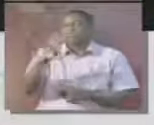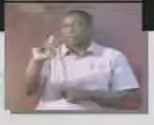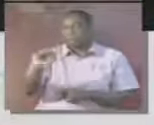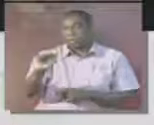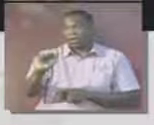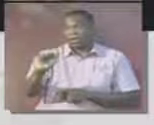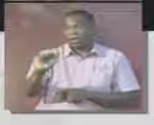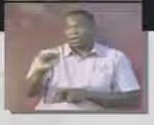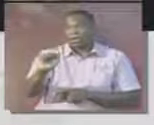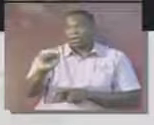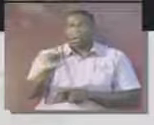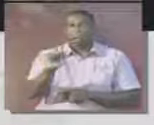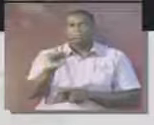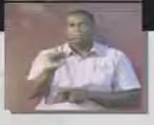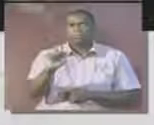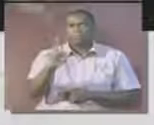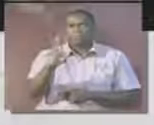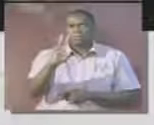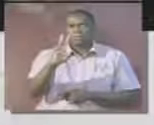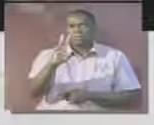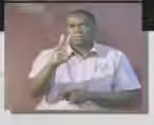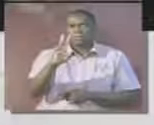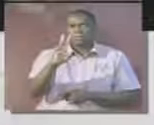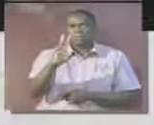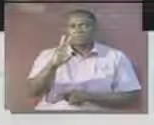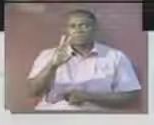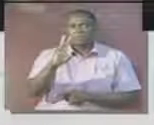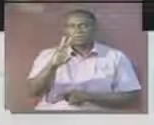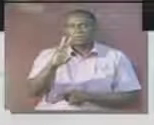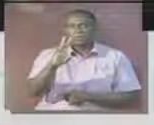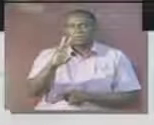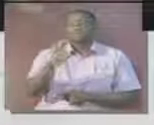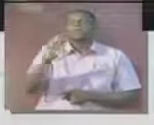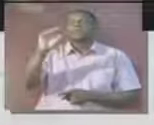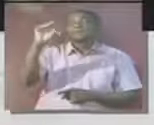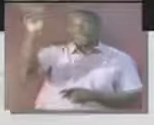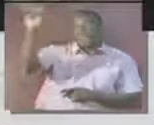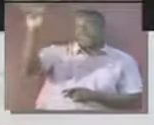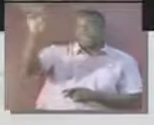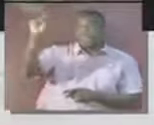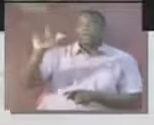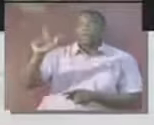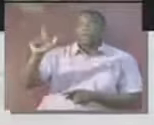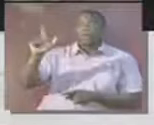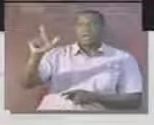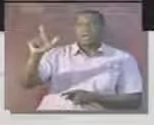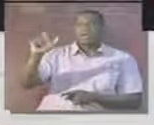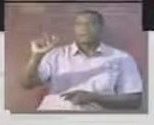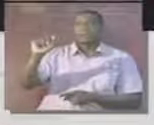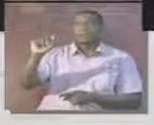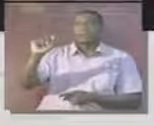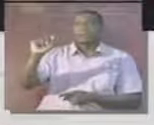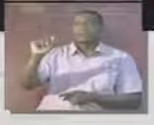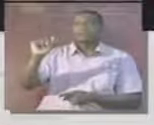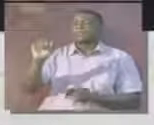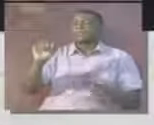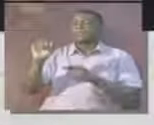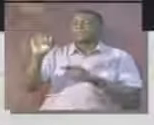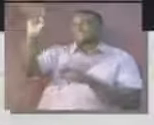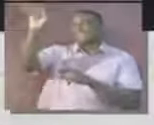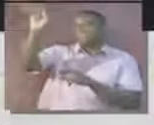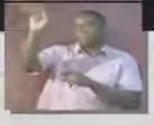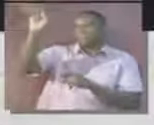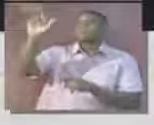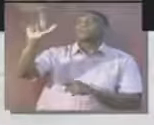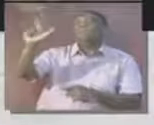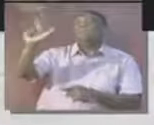At the Scarborough Regional Hospital, 20 ward level patients. And at the Signal Hill Hospital, 1 ICU